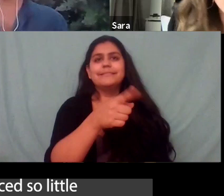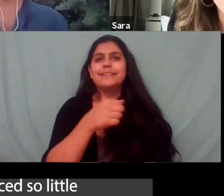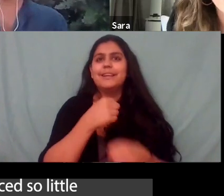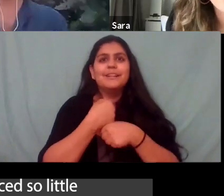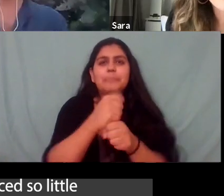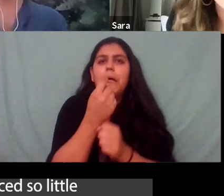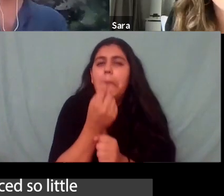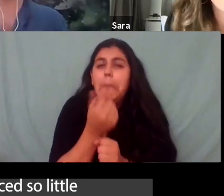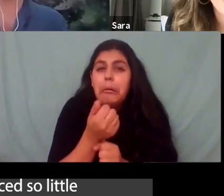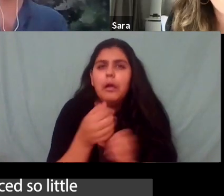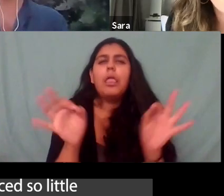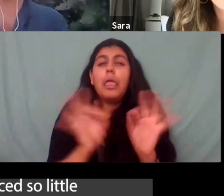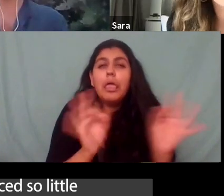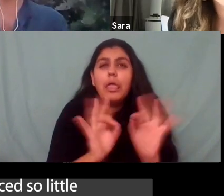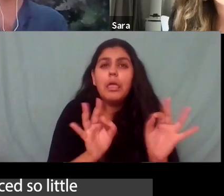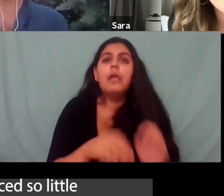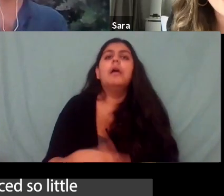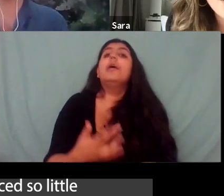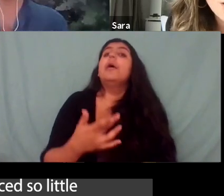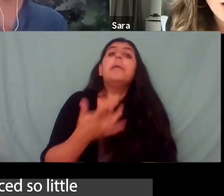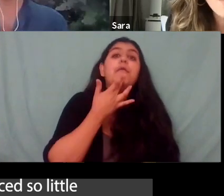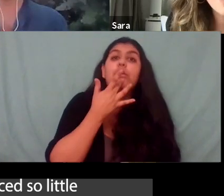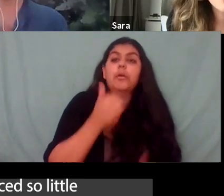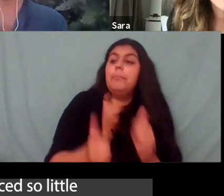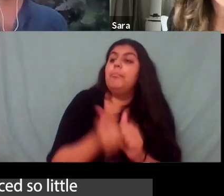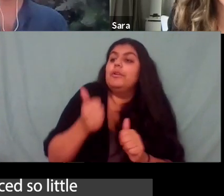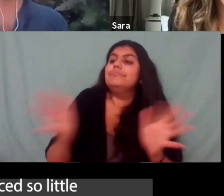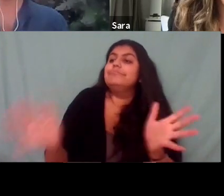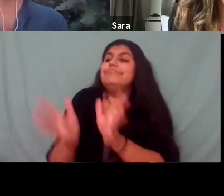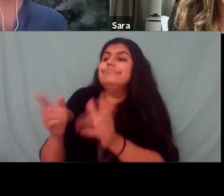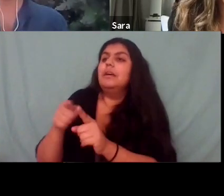so little, nothing, and favored rentier's economy,